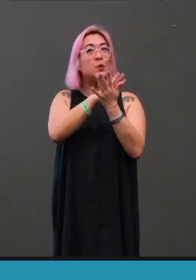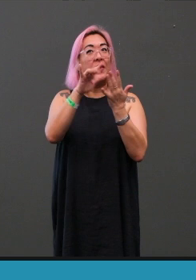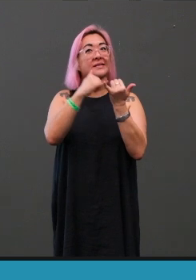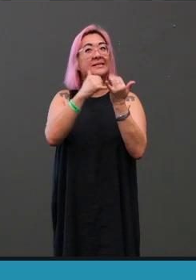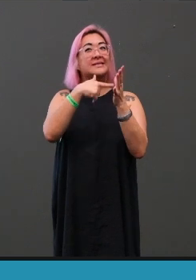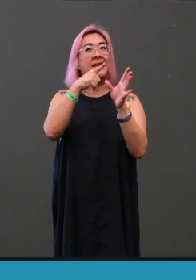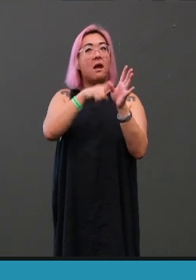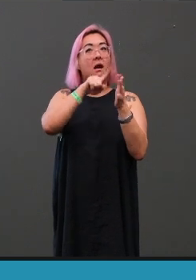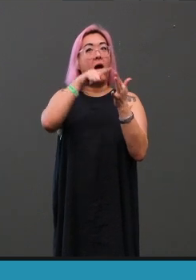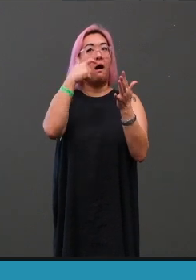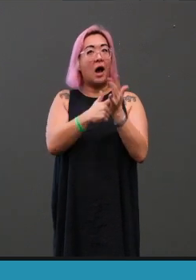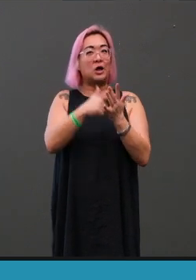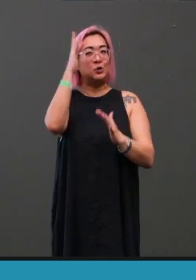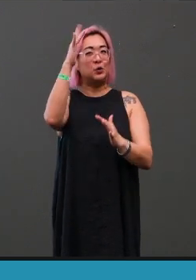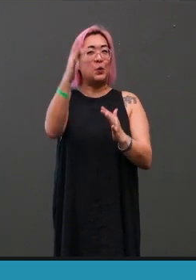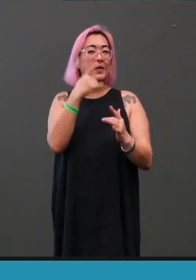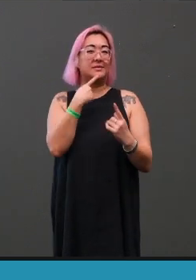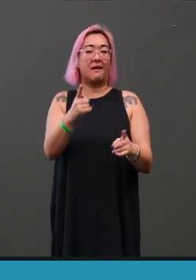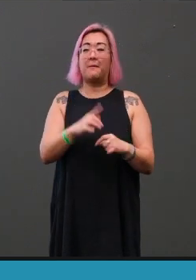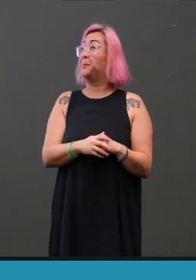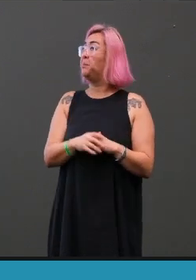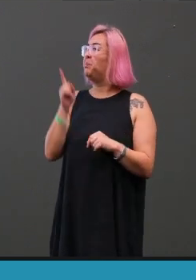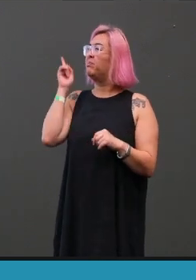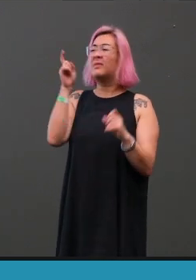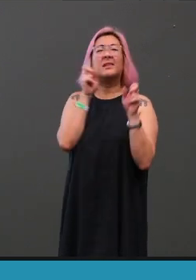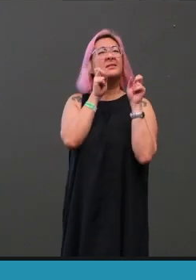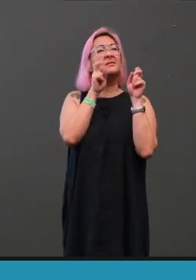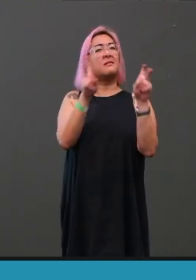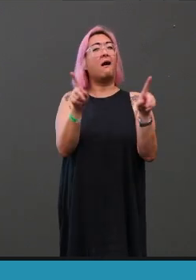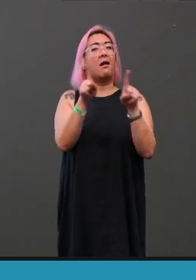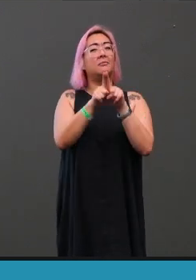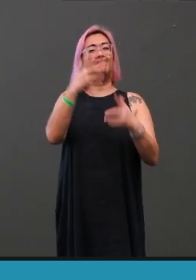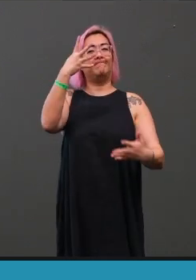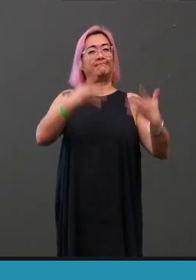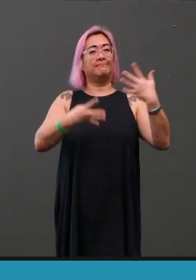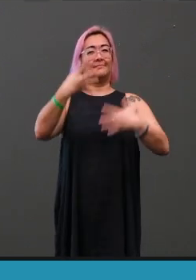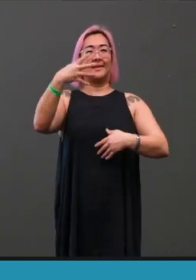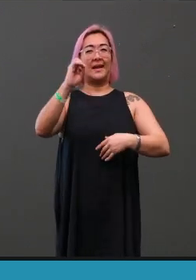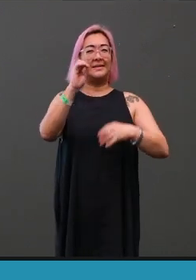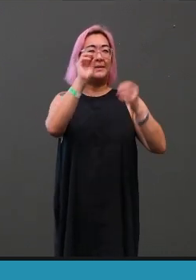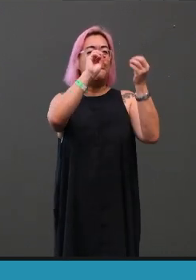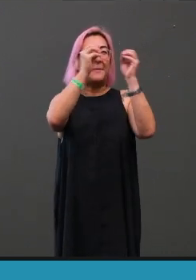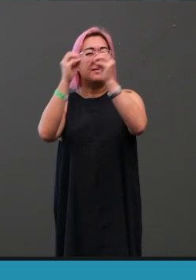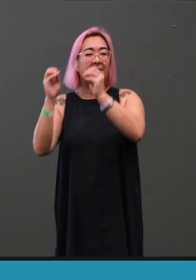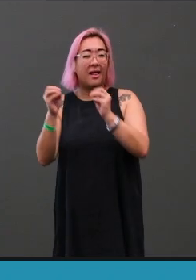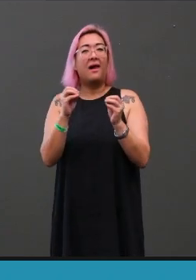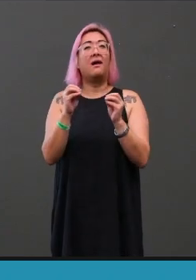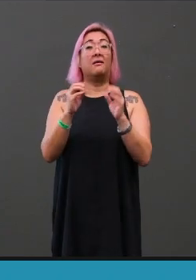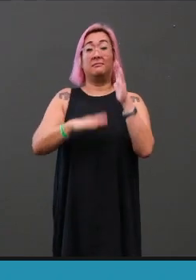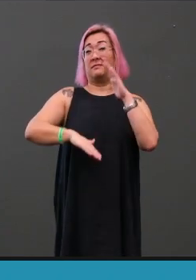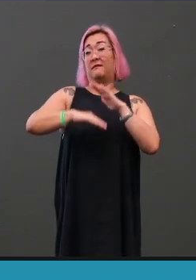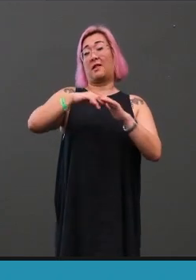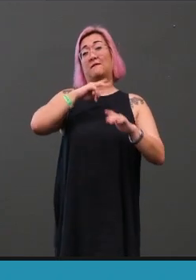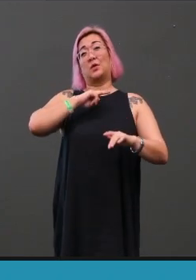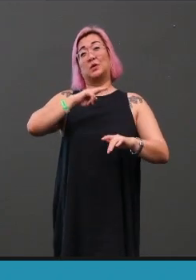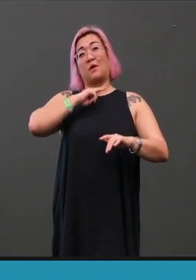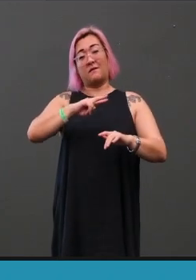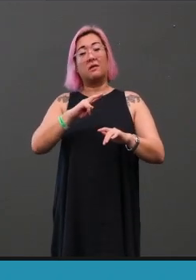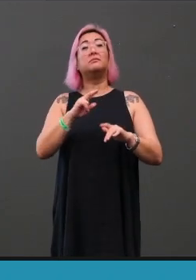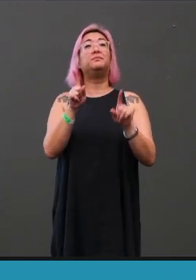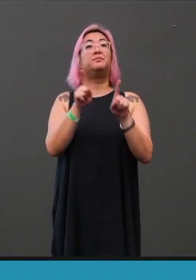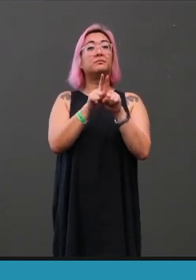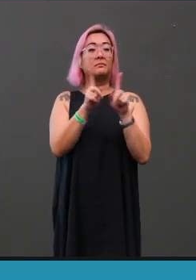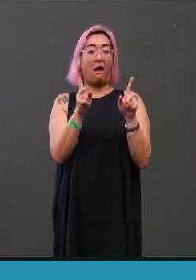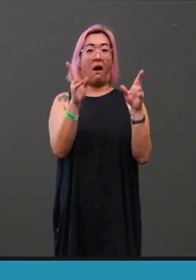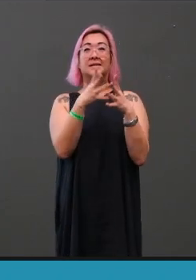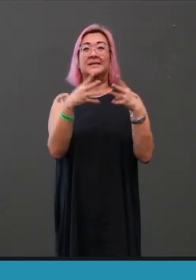retro style with glorious pixel art, full voiceovers, and cinematic cutscenes. And we made the game in Unity